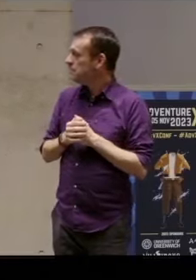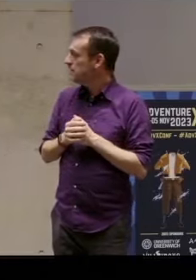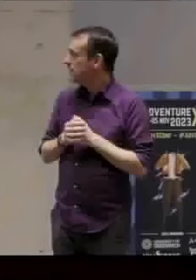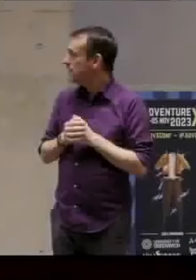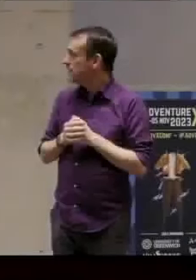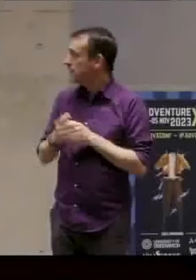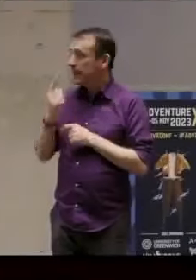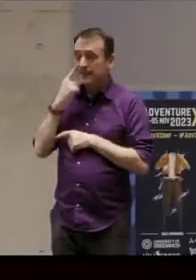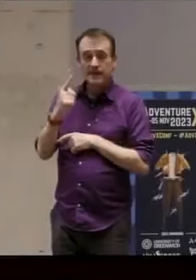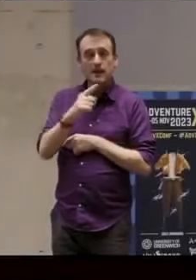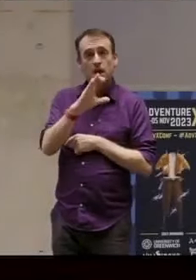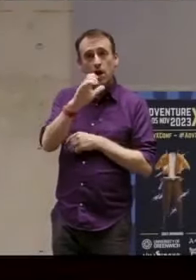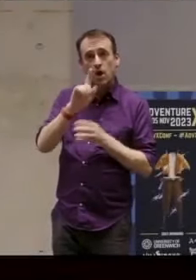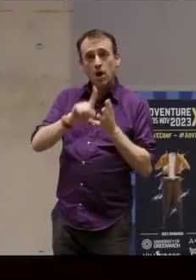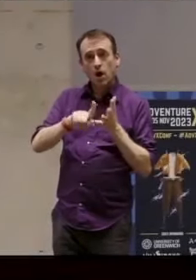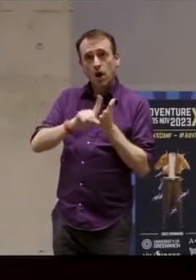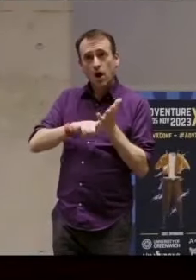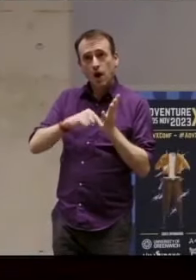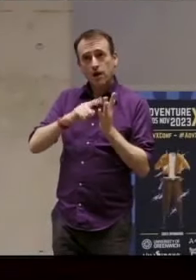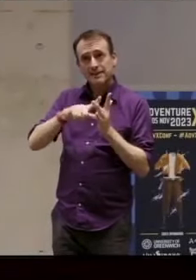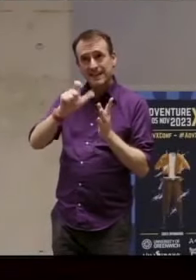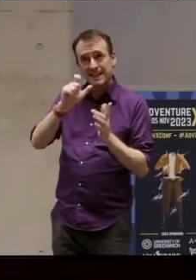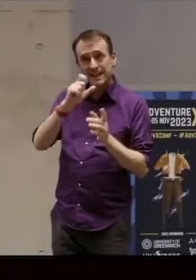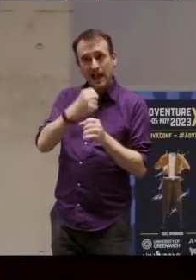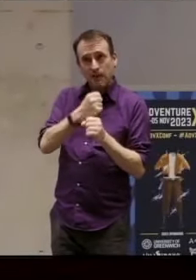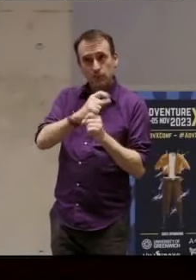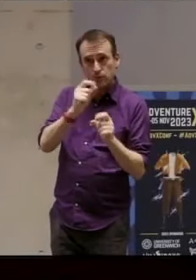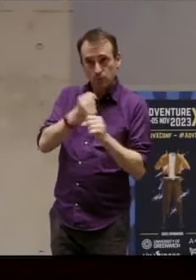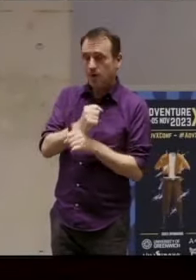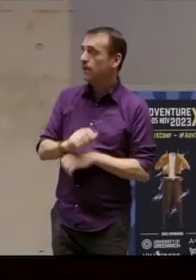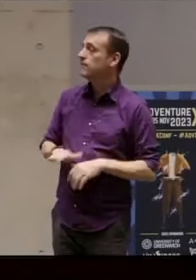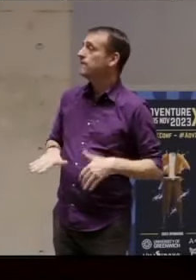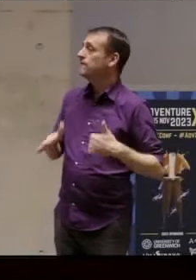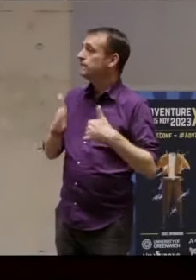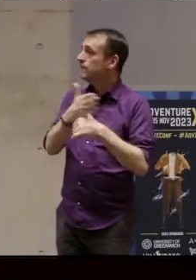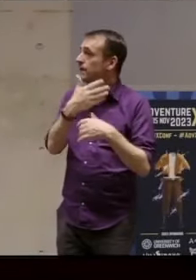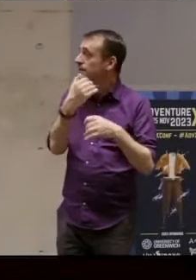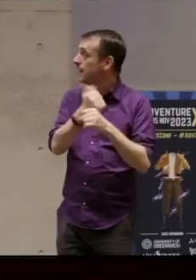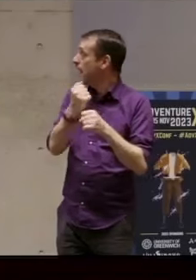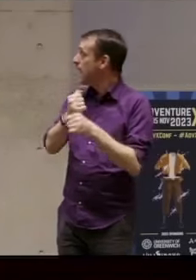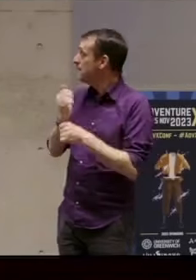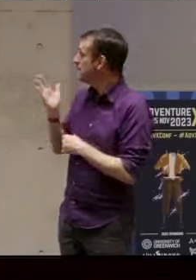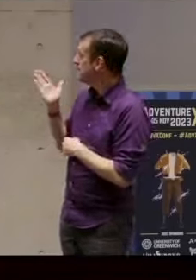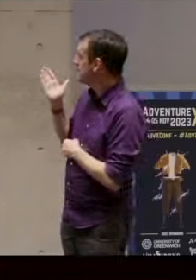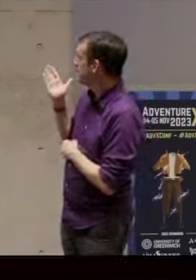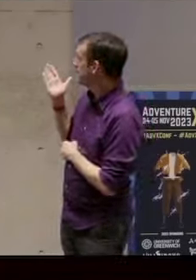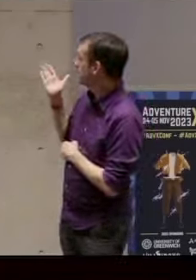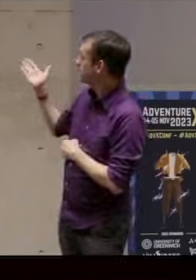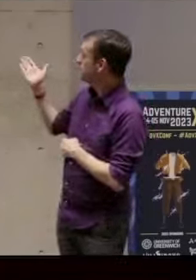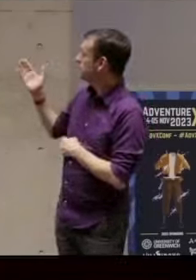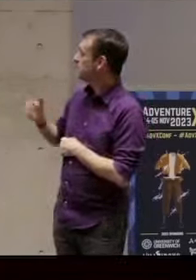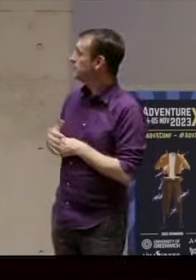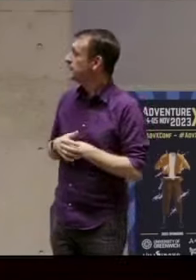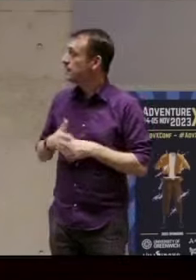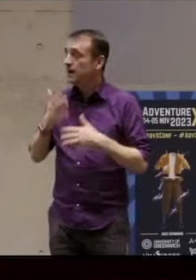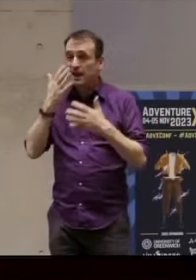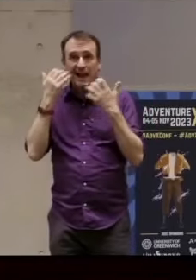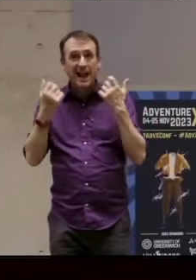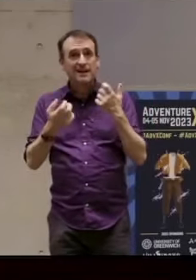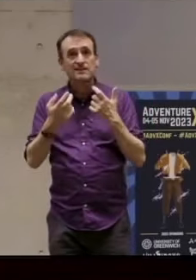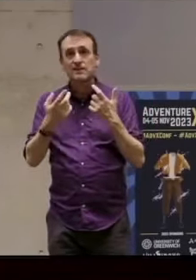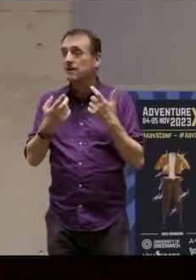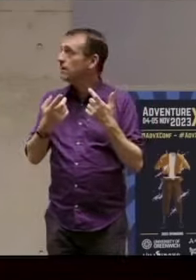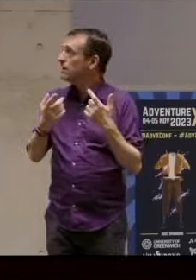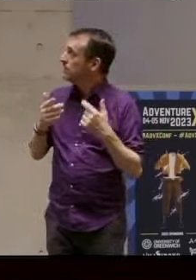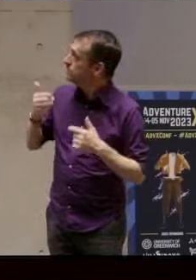is up to. Yeah. Our first game was a game called Stygian Reign of the Old Ones, which was essentially a Lovecraftian role-playing game with